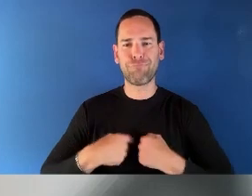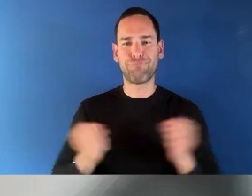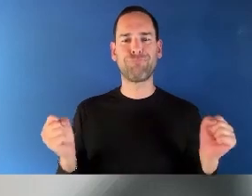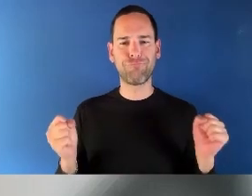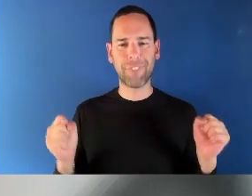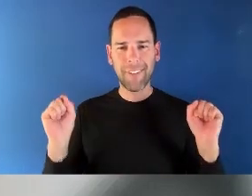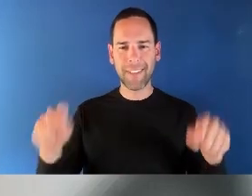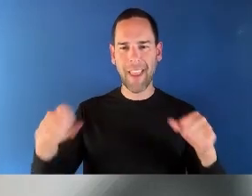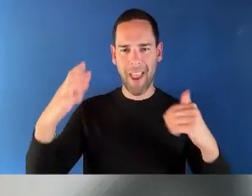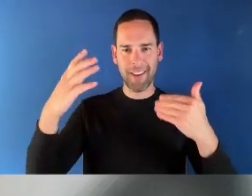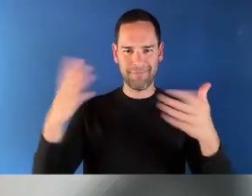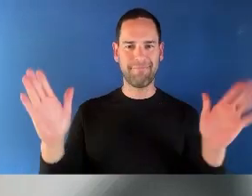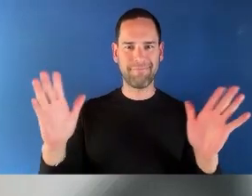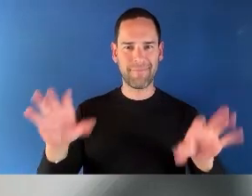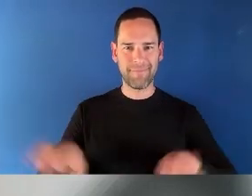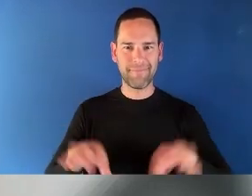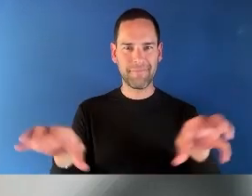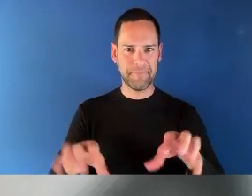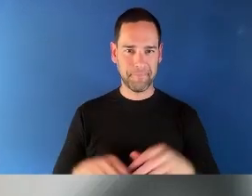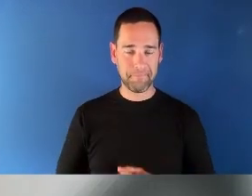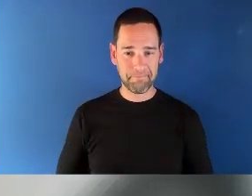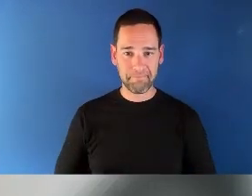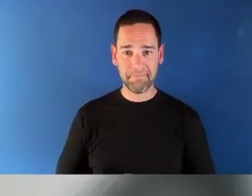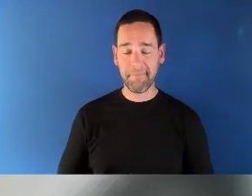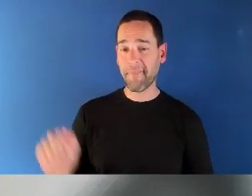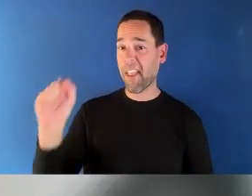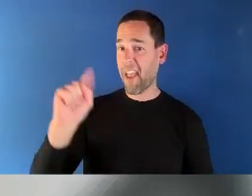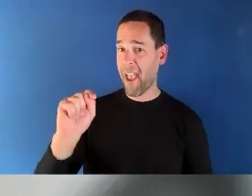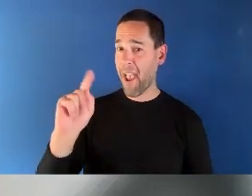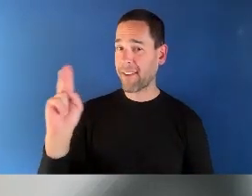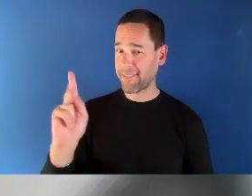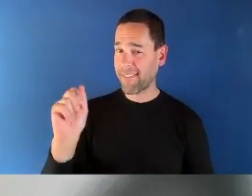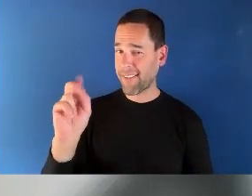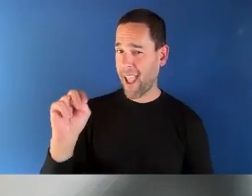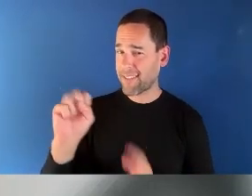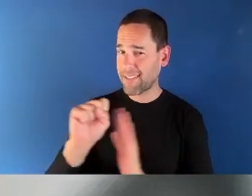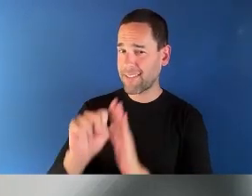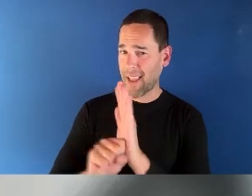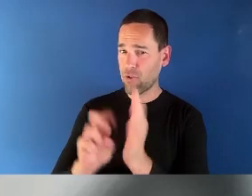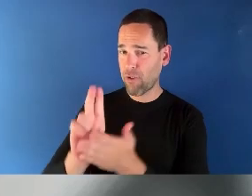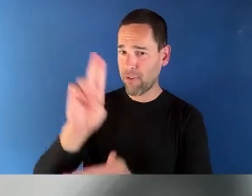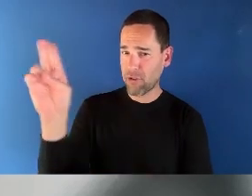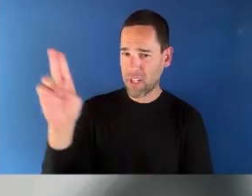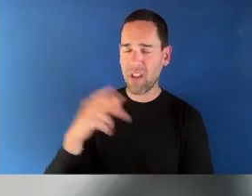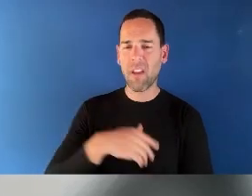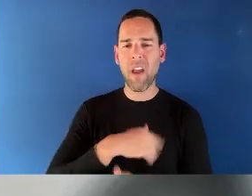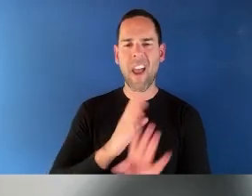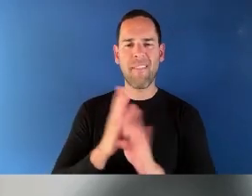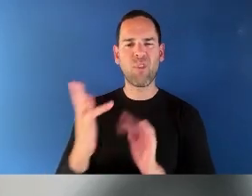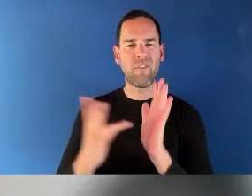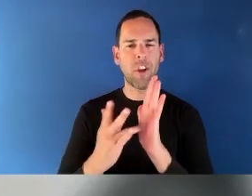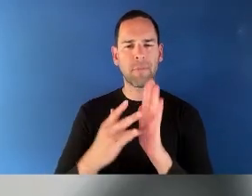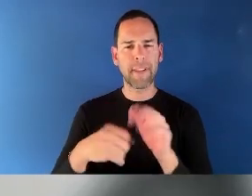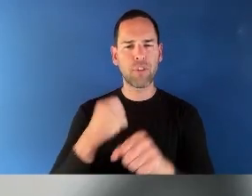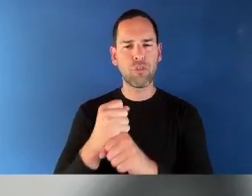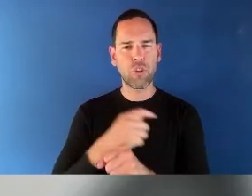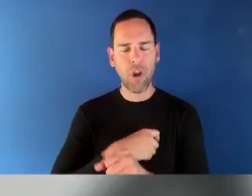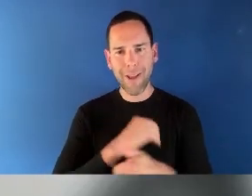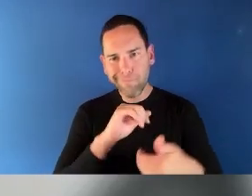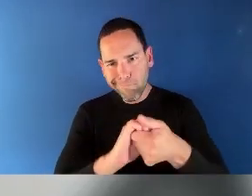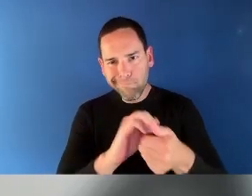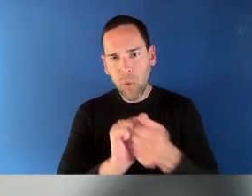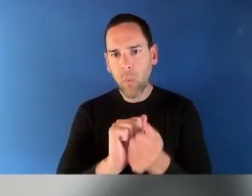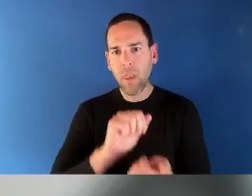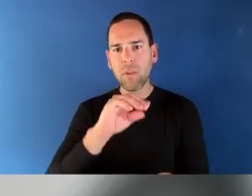And at K-State, after my freshman year, I worked with the Student Access Center on a number of representing them on a number